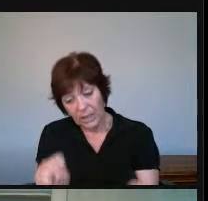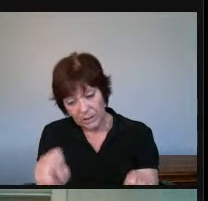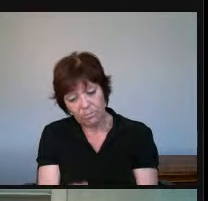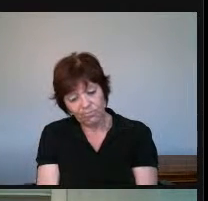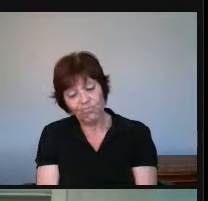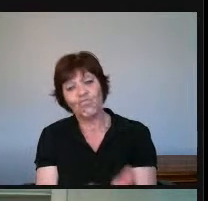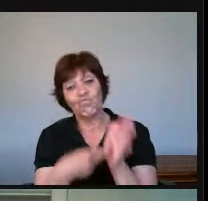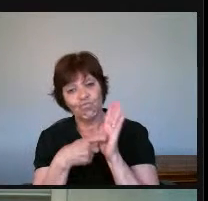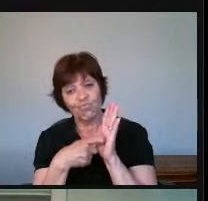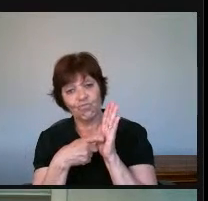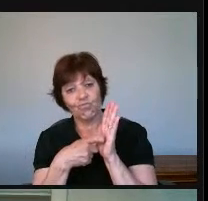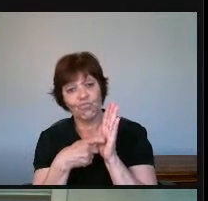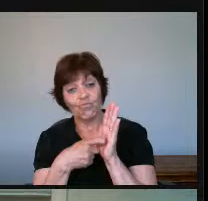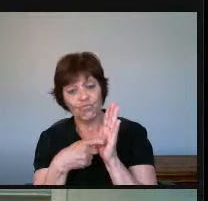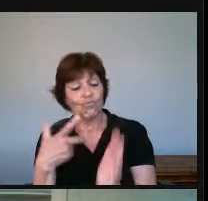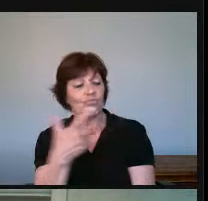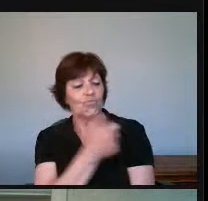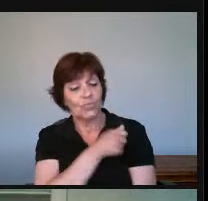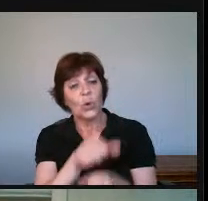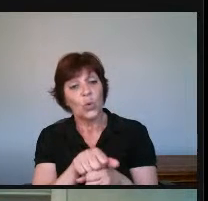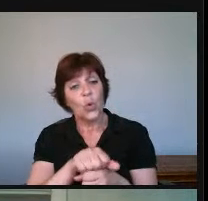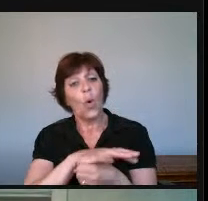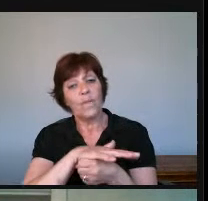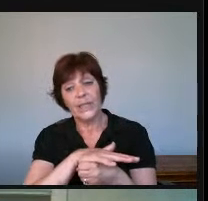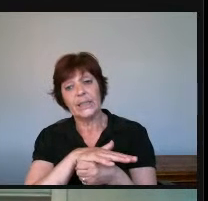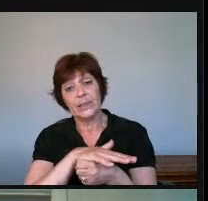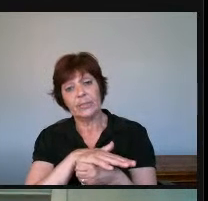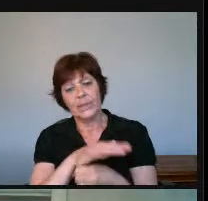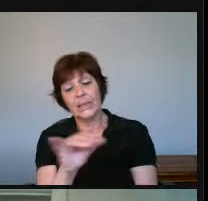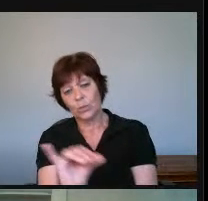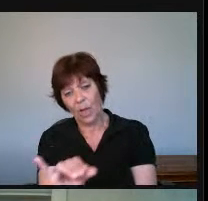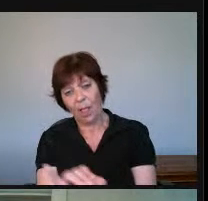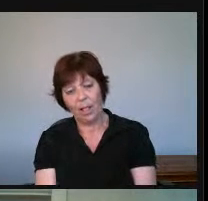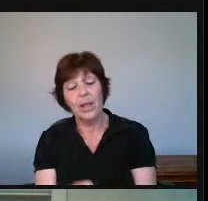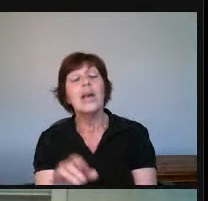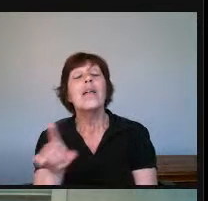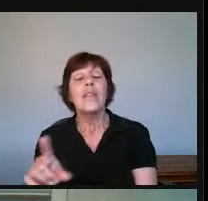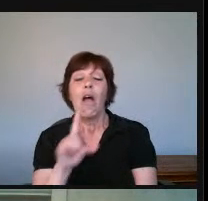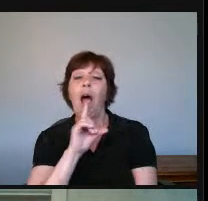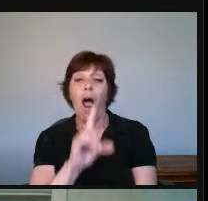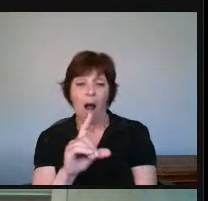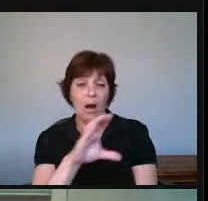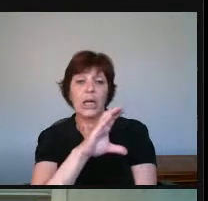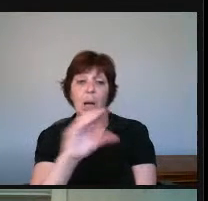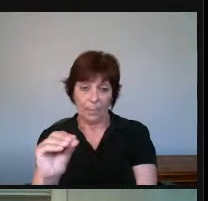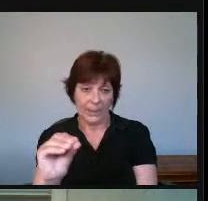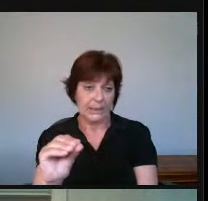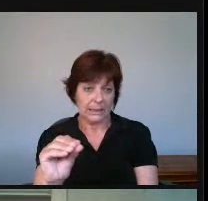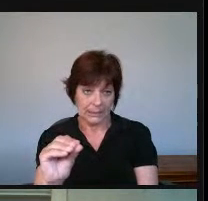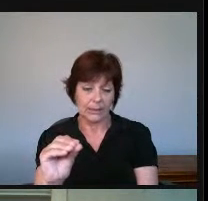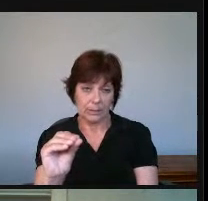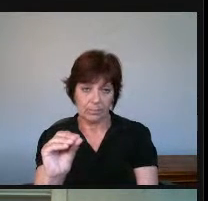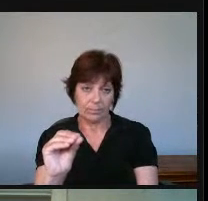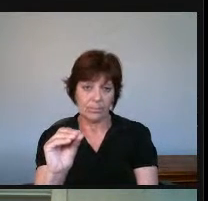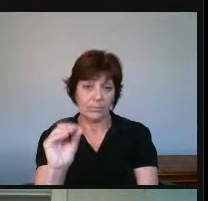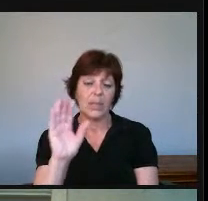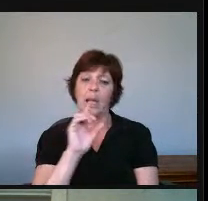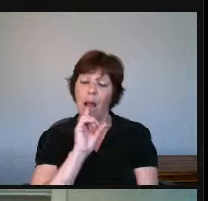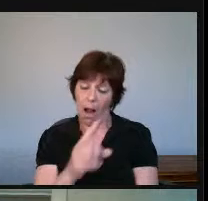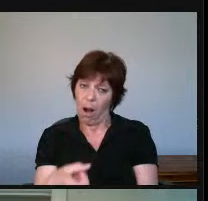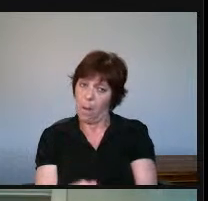mandating the COVID vaccine as well. There are companies that are